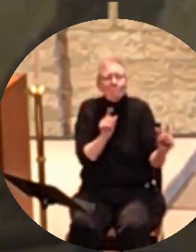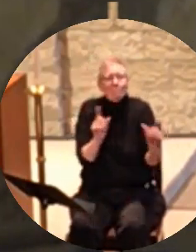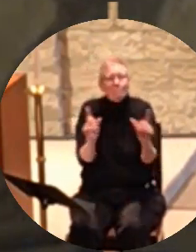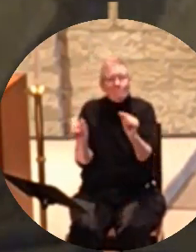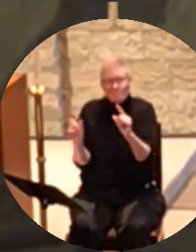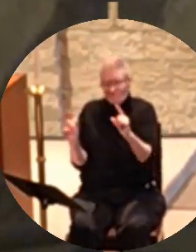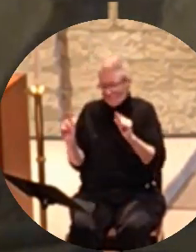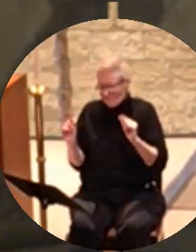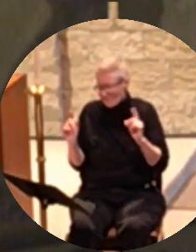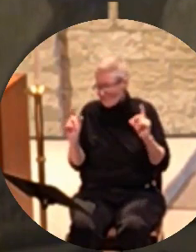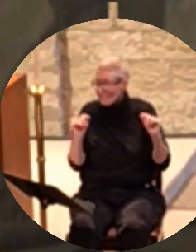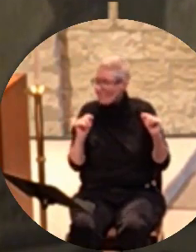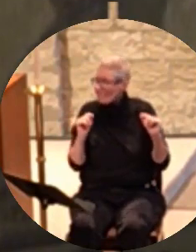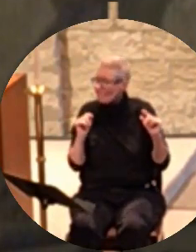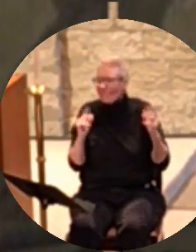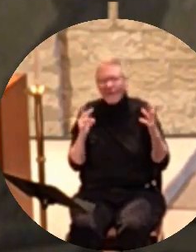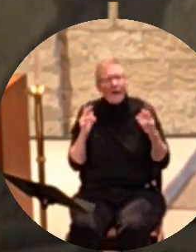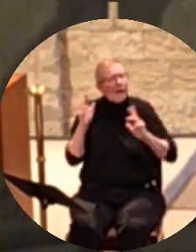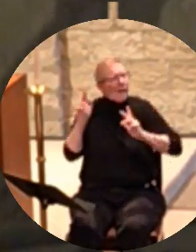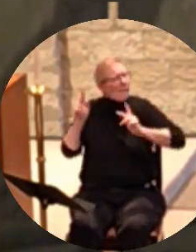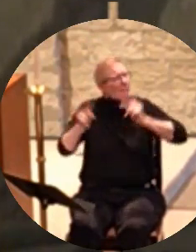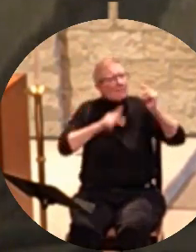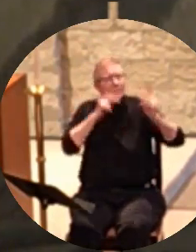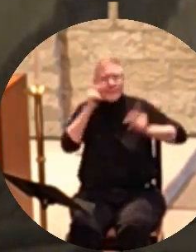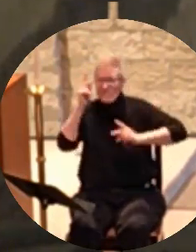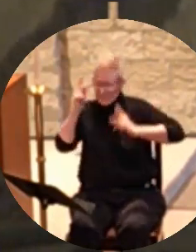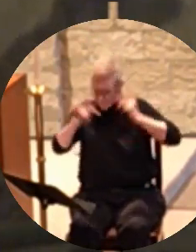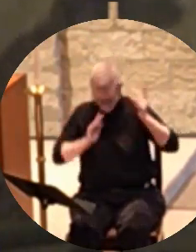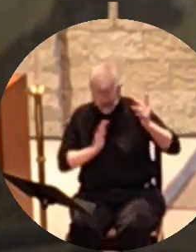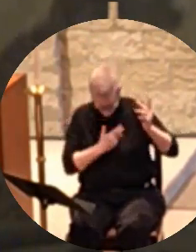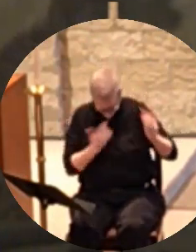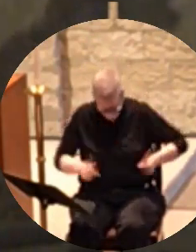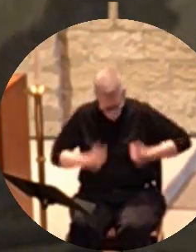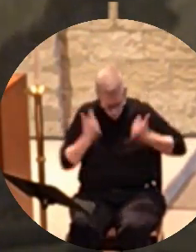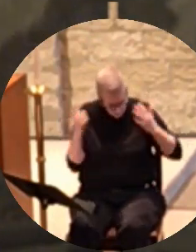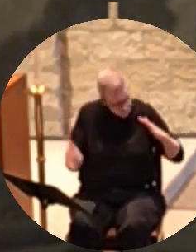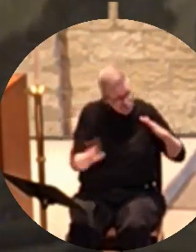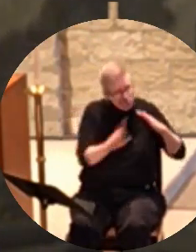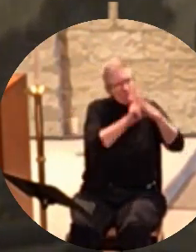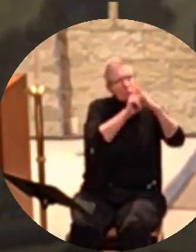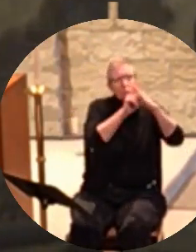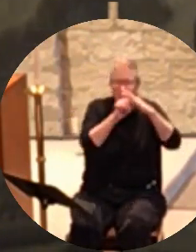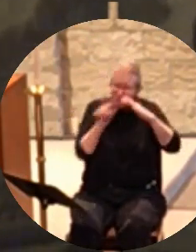People come into our lives for a reason,